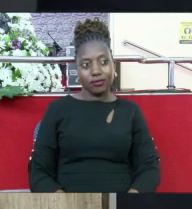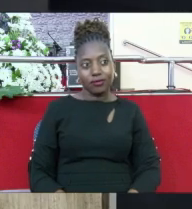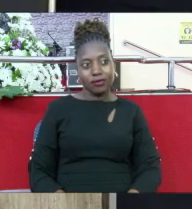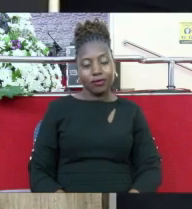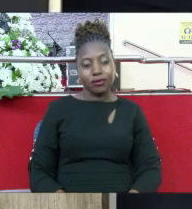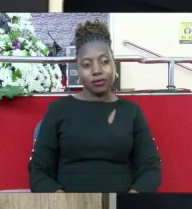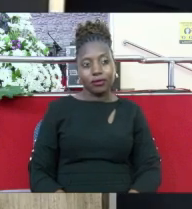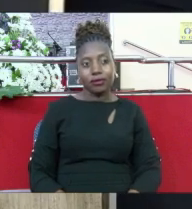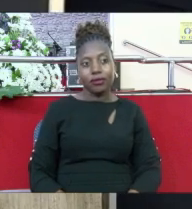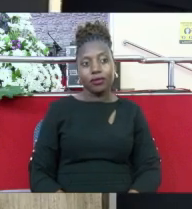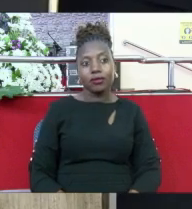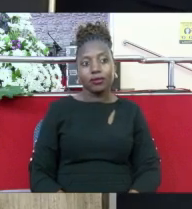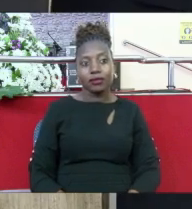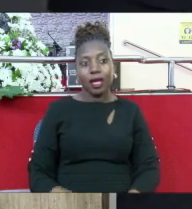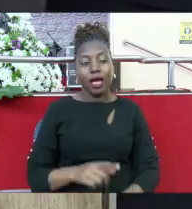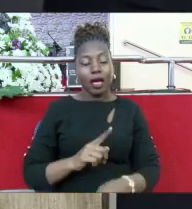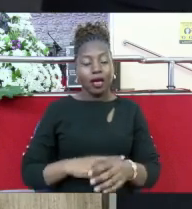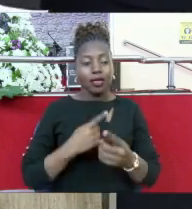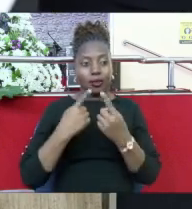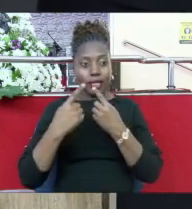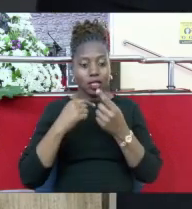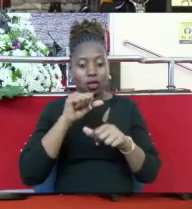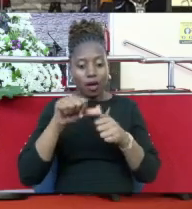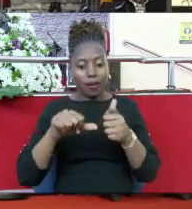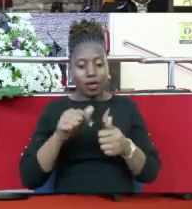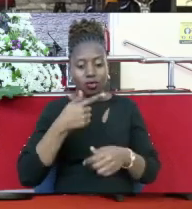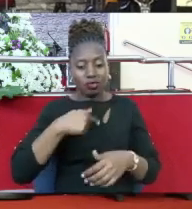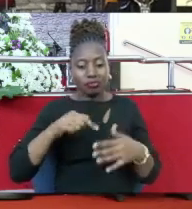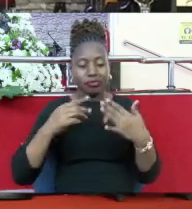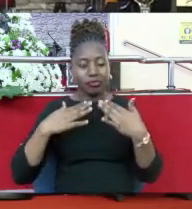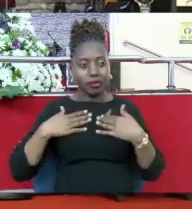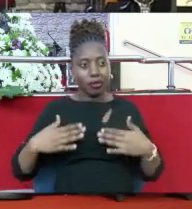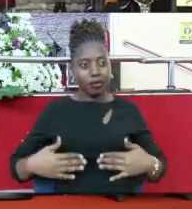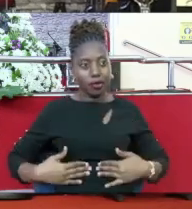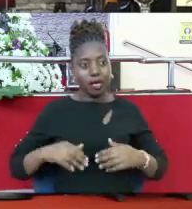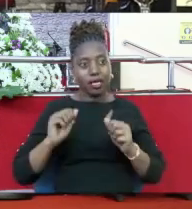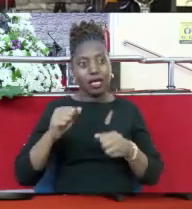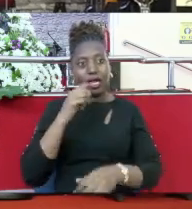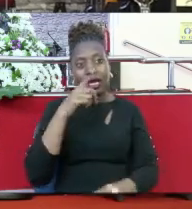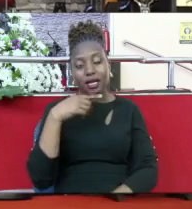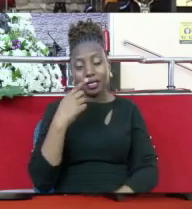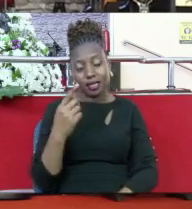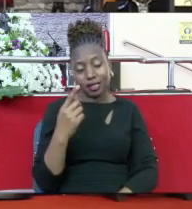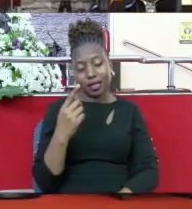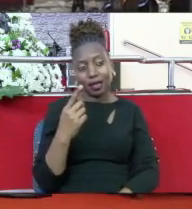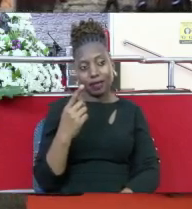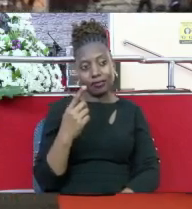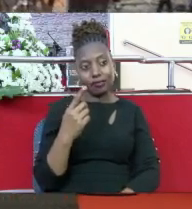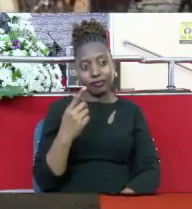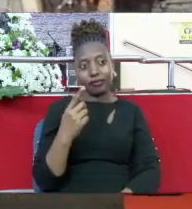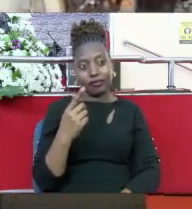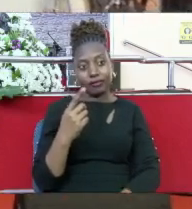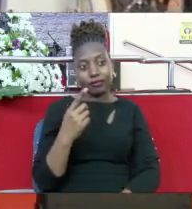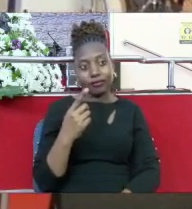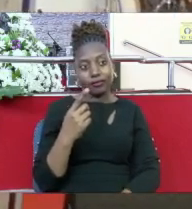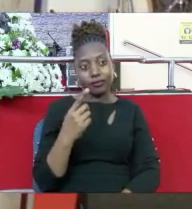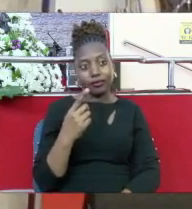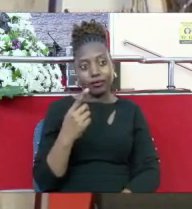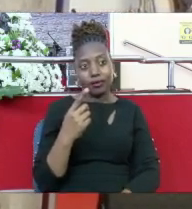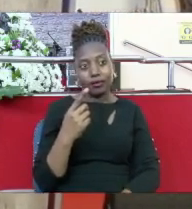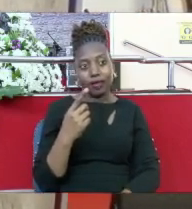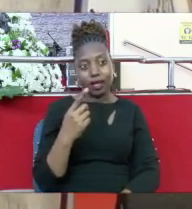As I talk of our bodies, I can say that, comfortably say that I'm going to